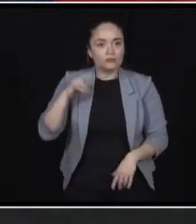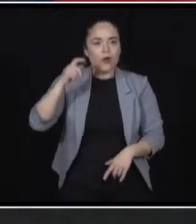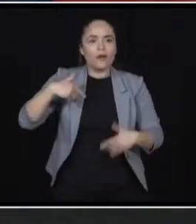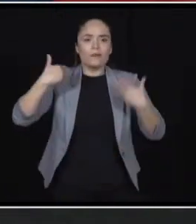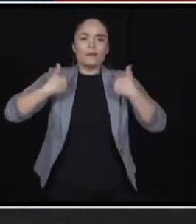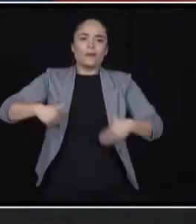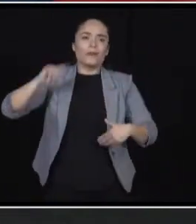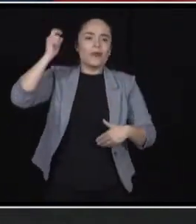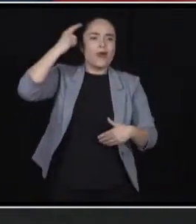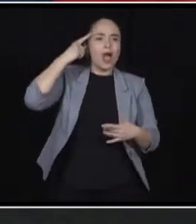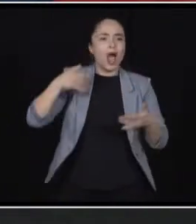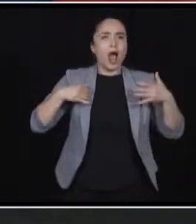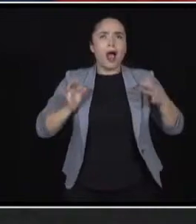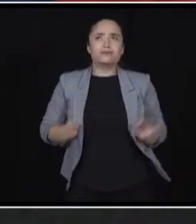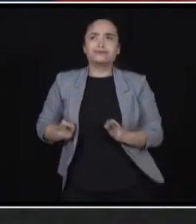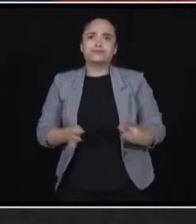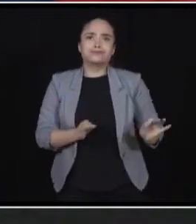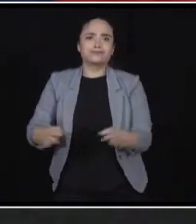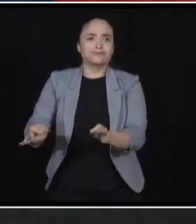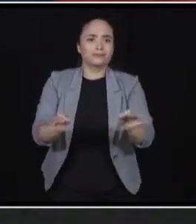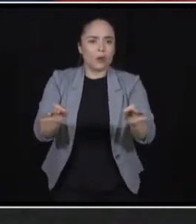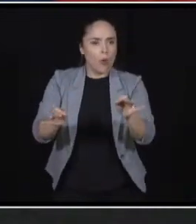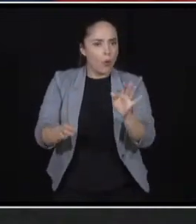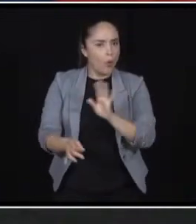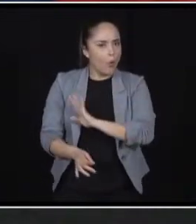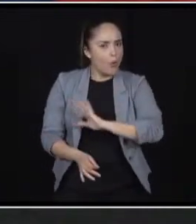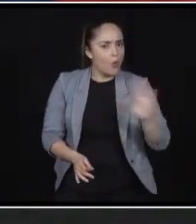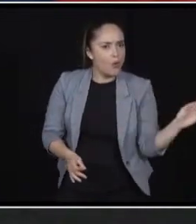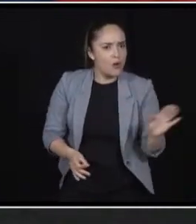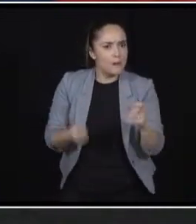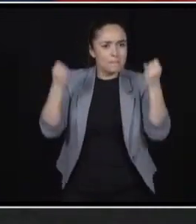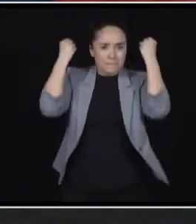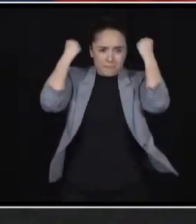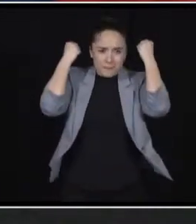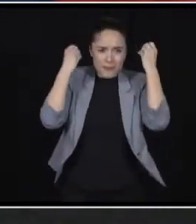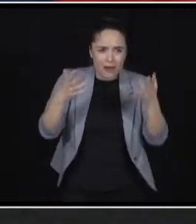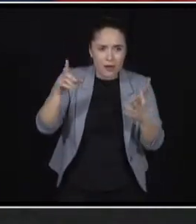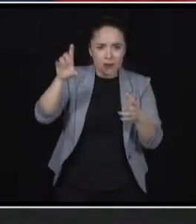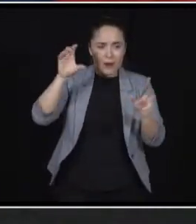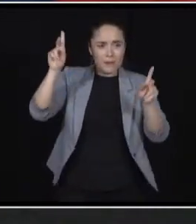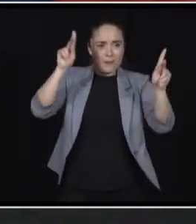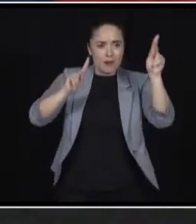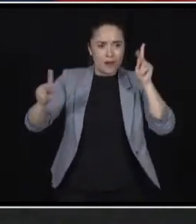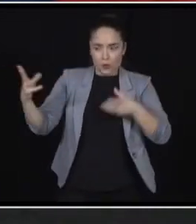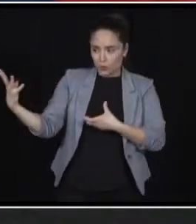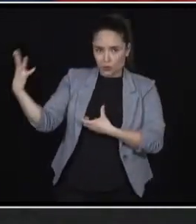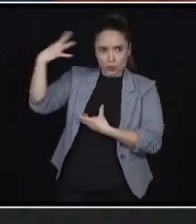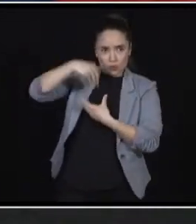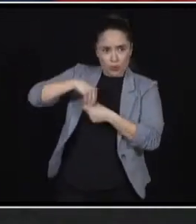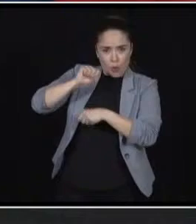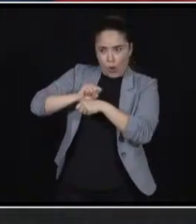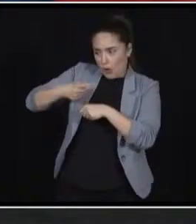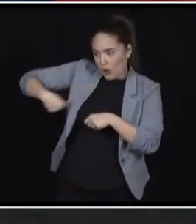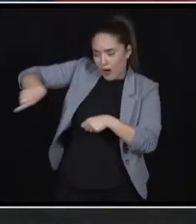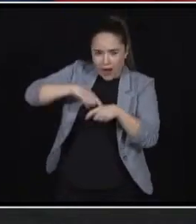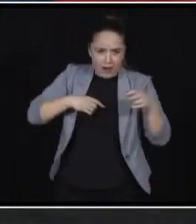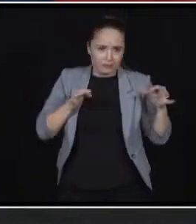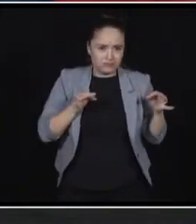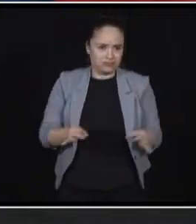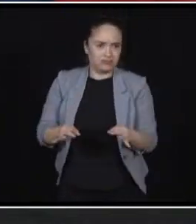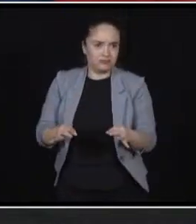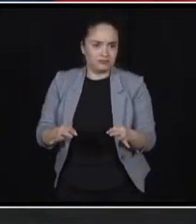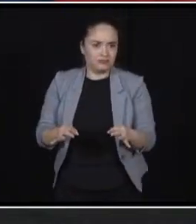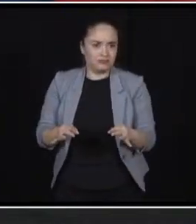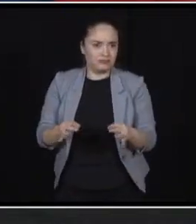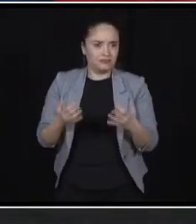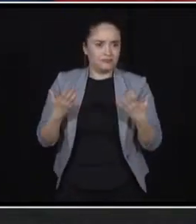hundreds and hundreds of people that are part of every single decision that we make down here. So I listen. At the end of